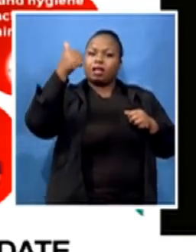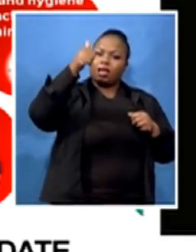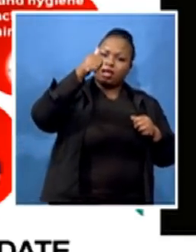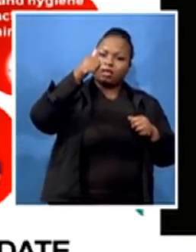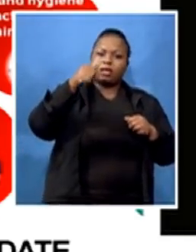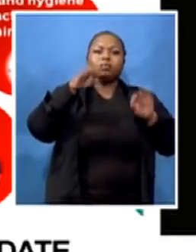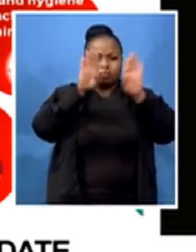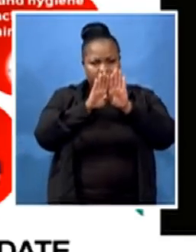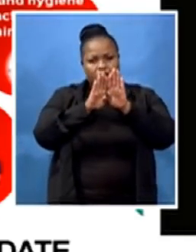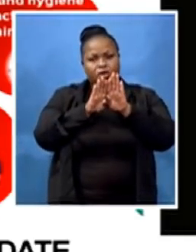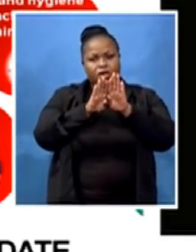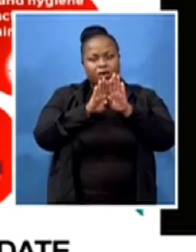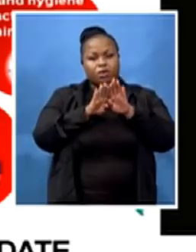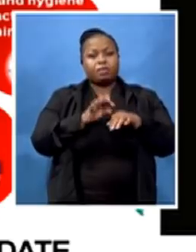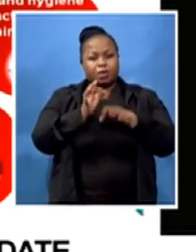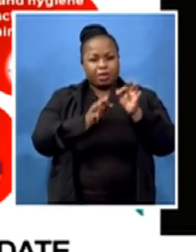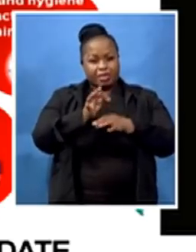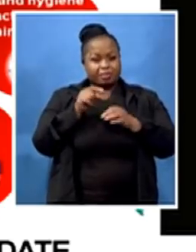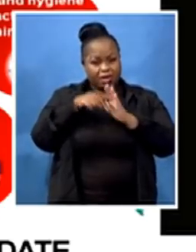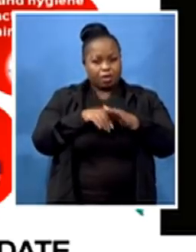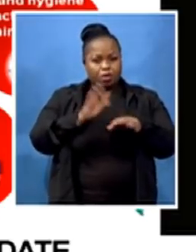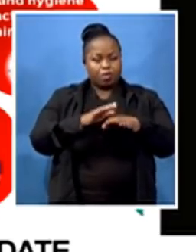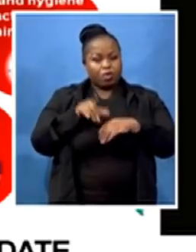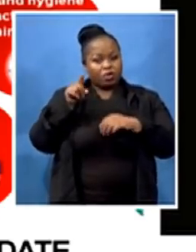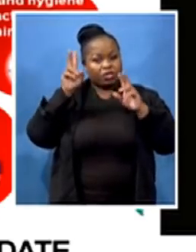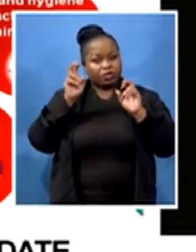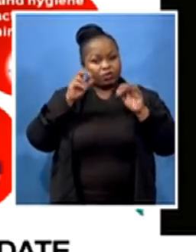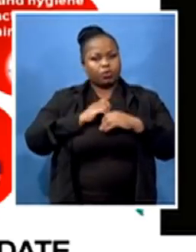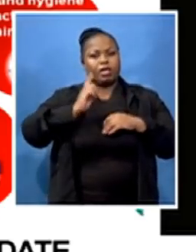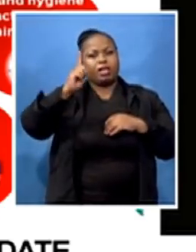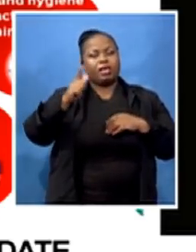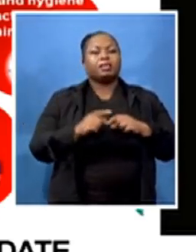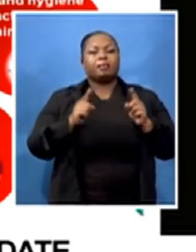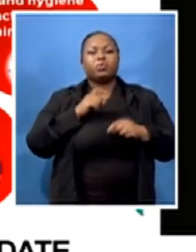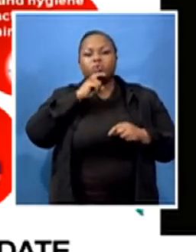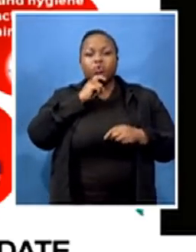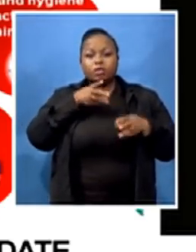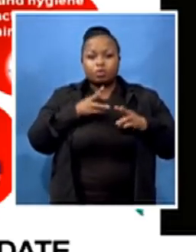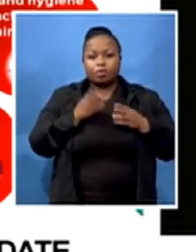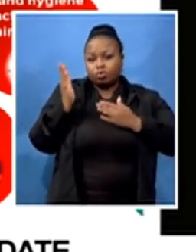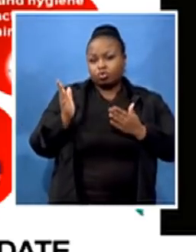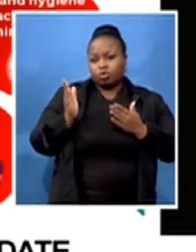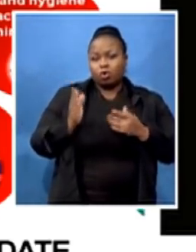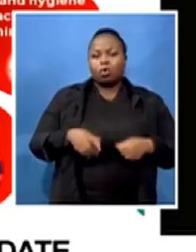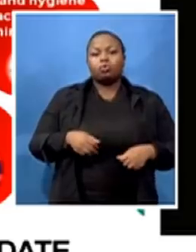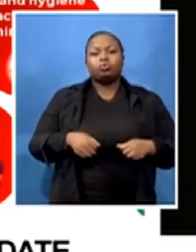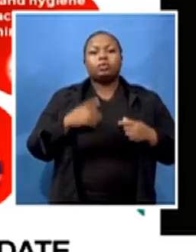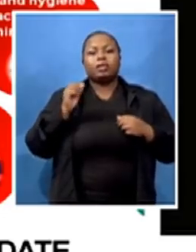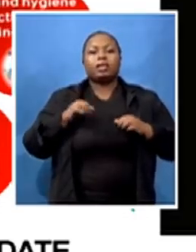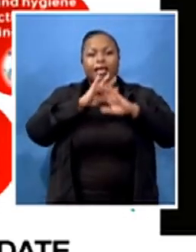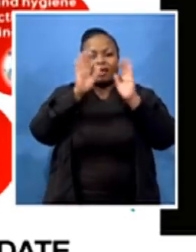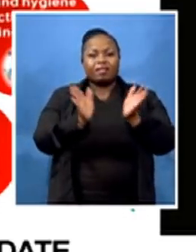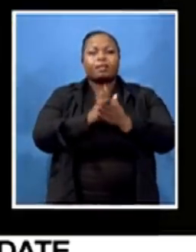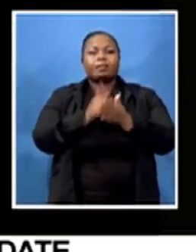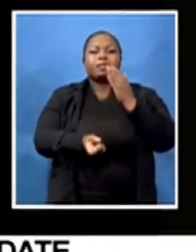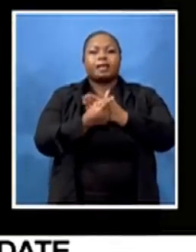issue as well as we move on. But basically this says all of these things will be employed depending on the need. And